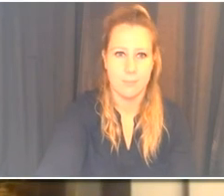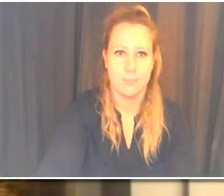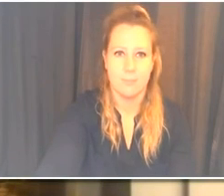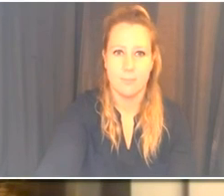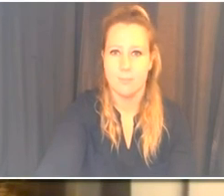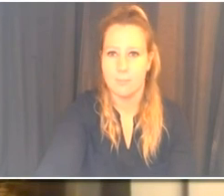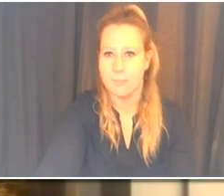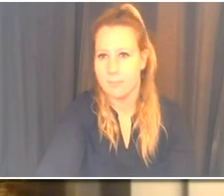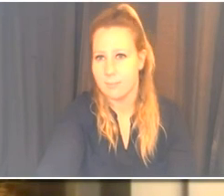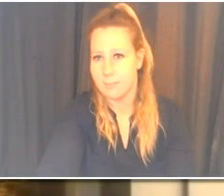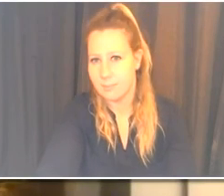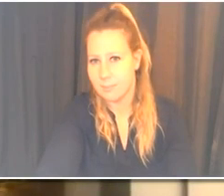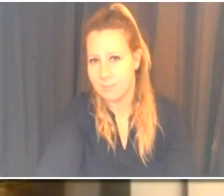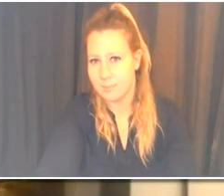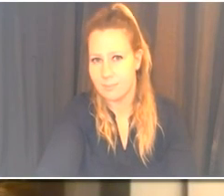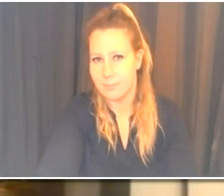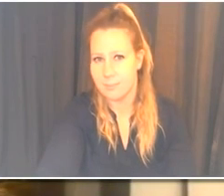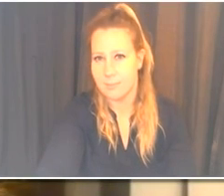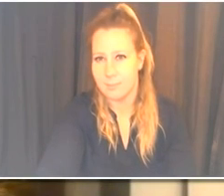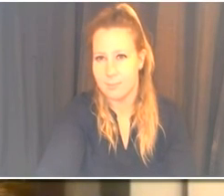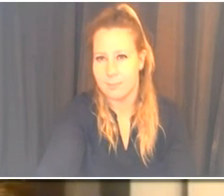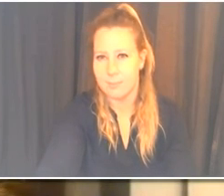by Miss